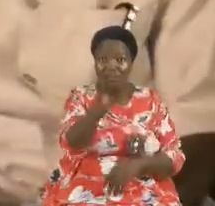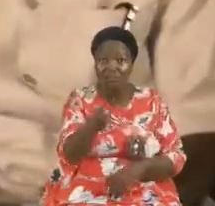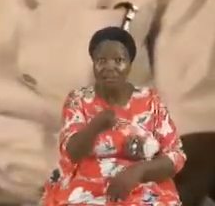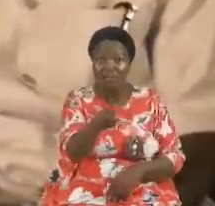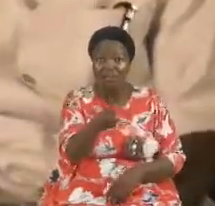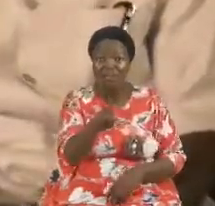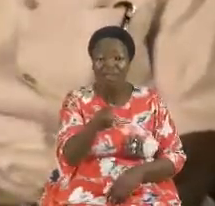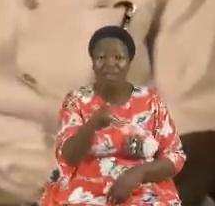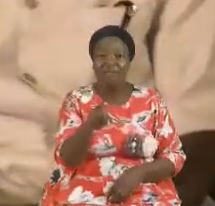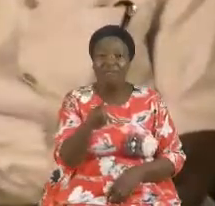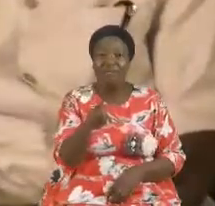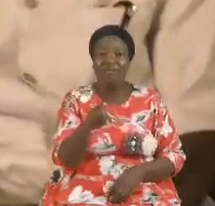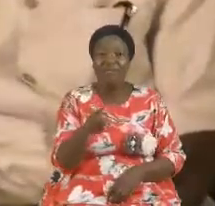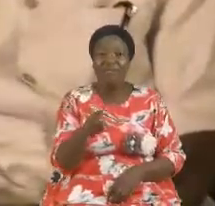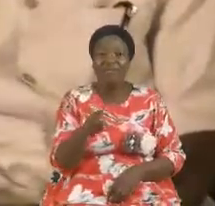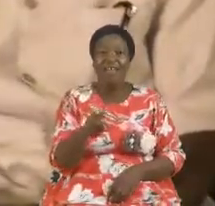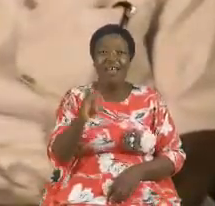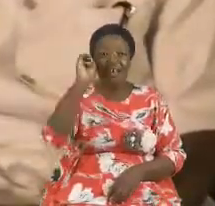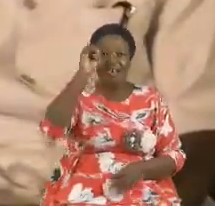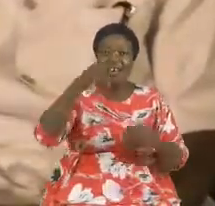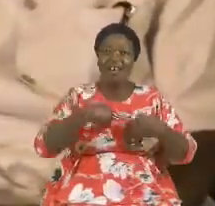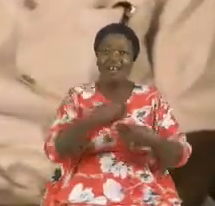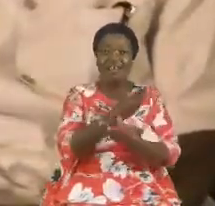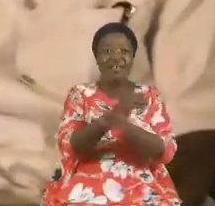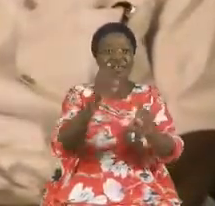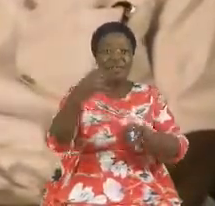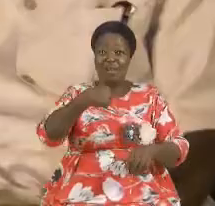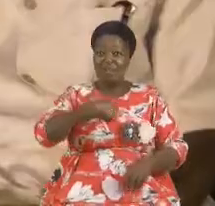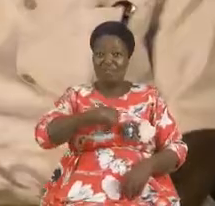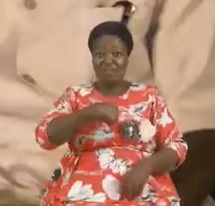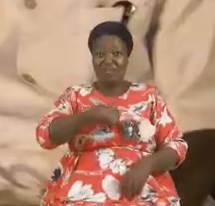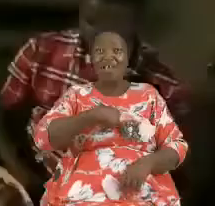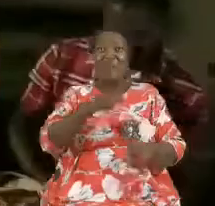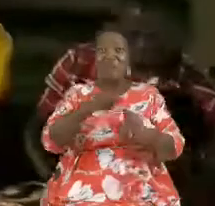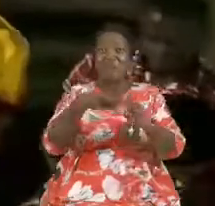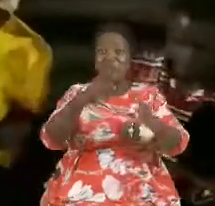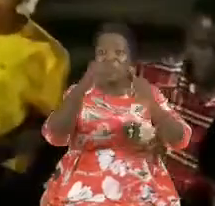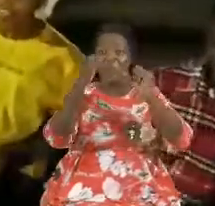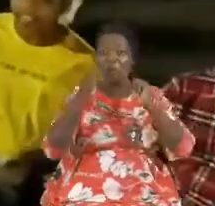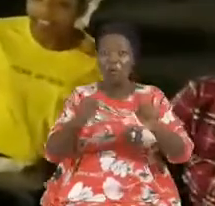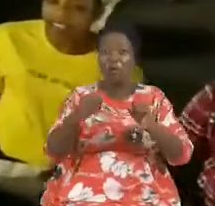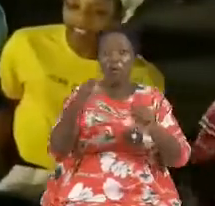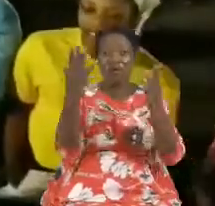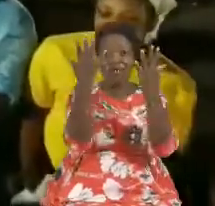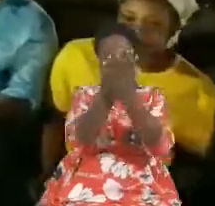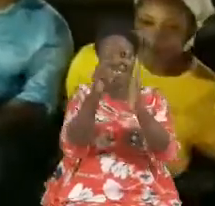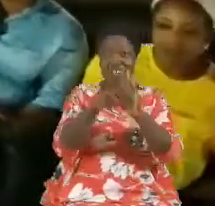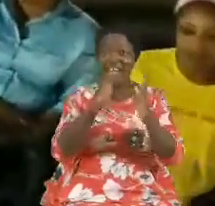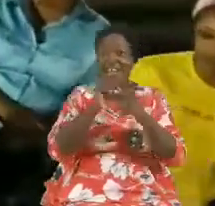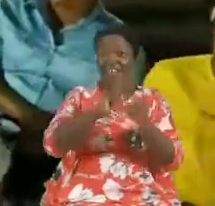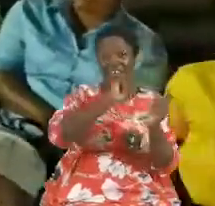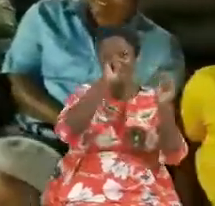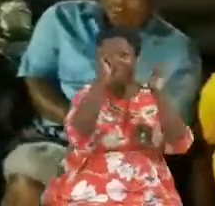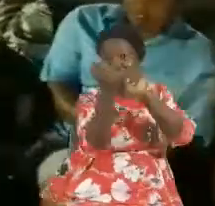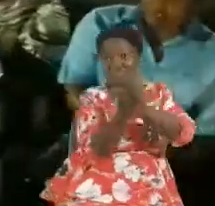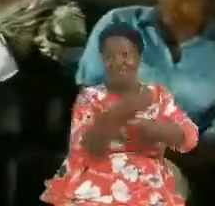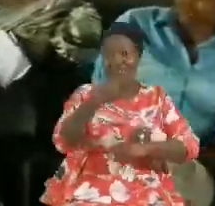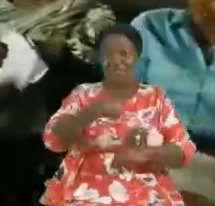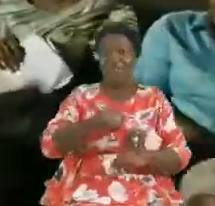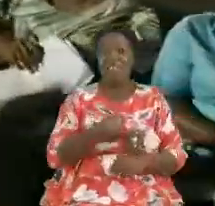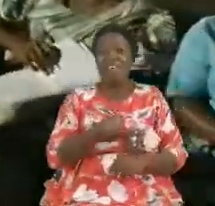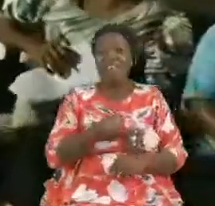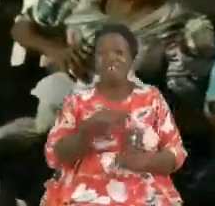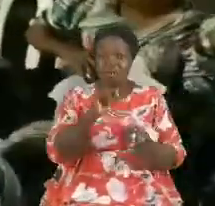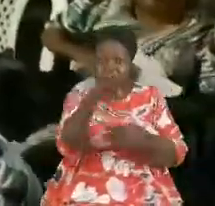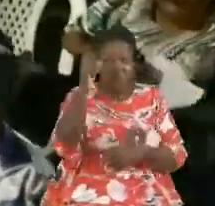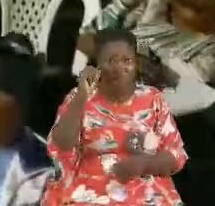Has he delivered you? I said, has he delivered you? He has delivered me from the power